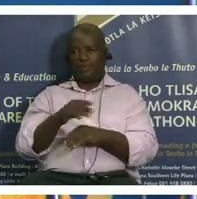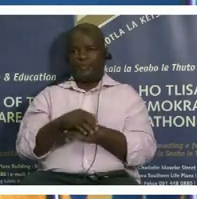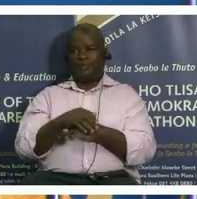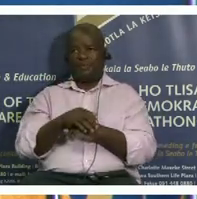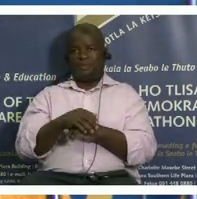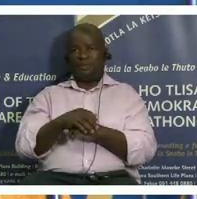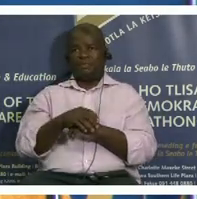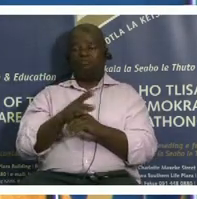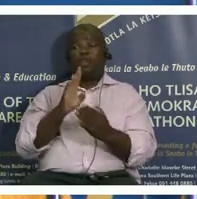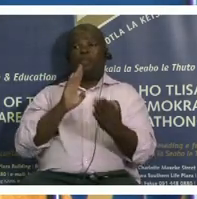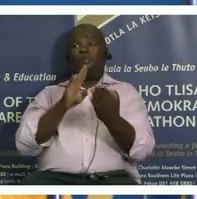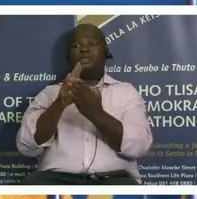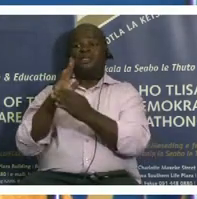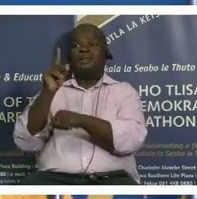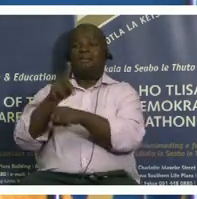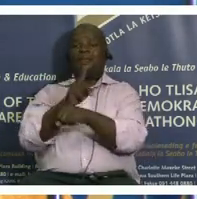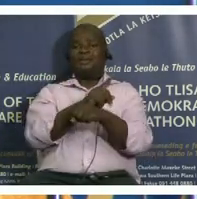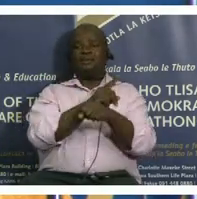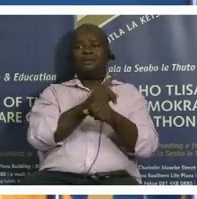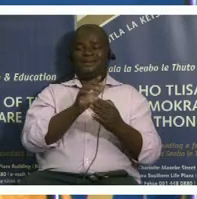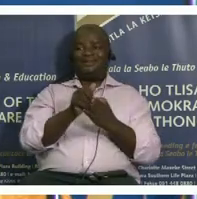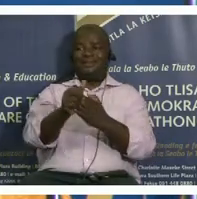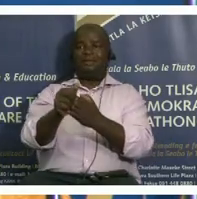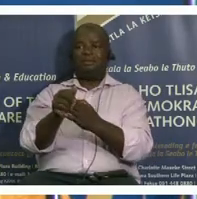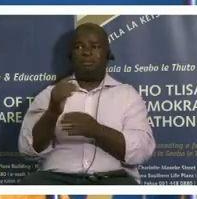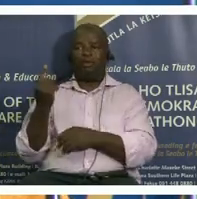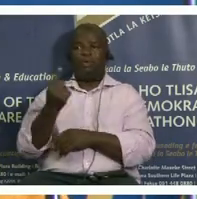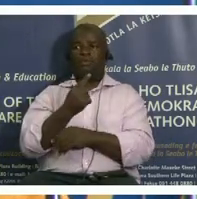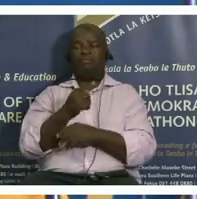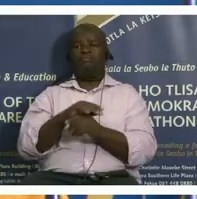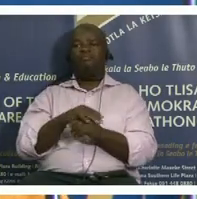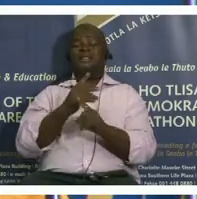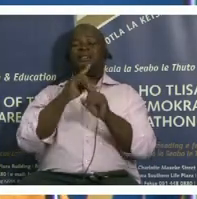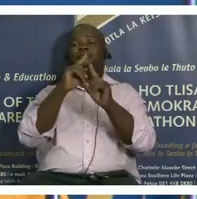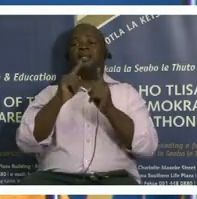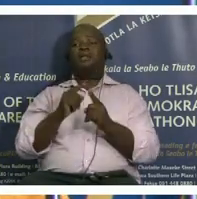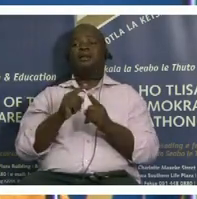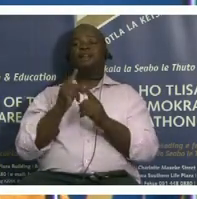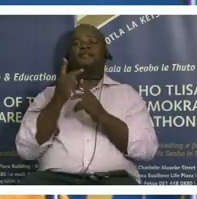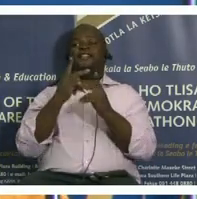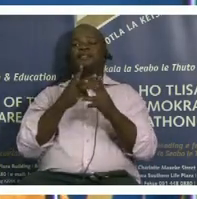the opposition parties, all our special guests, ladies